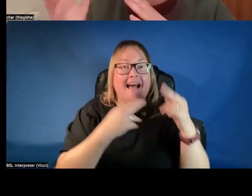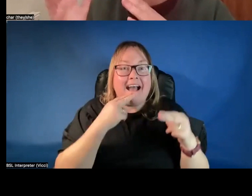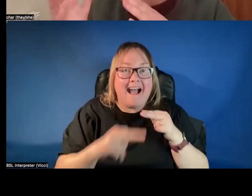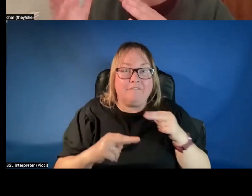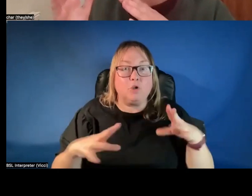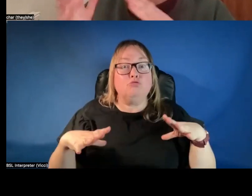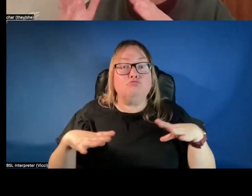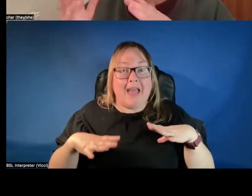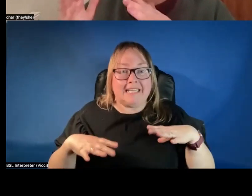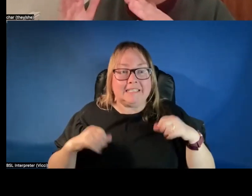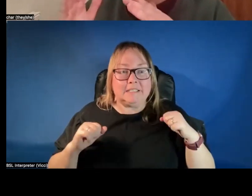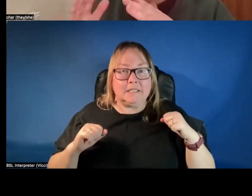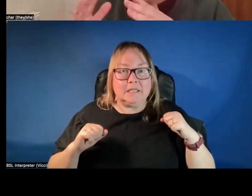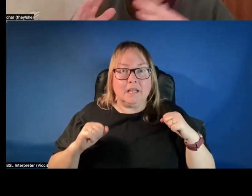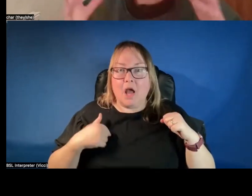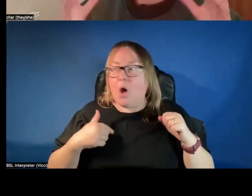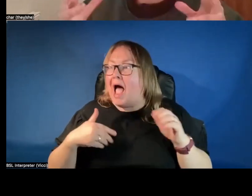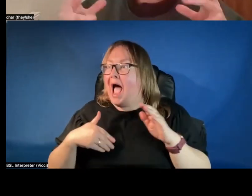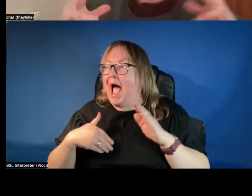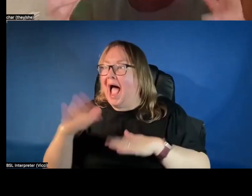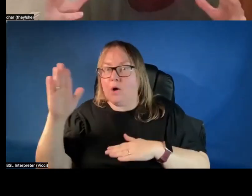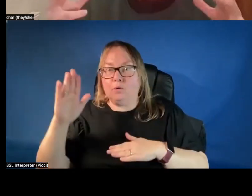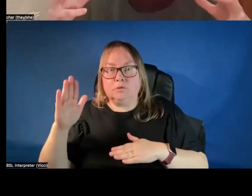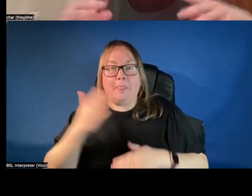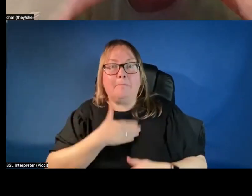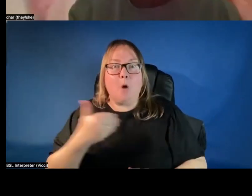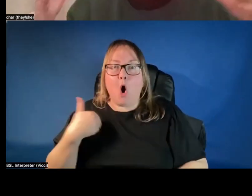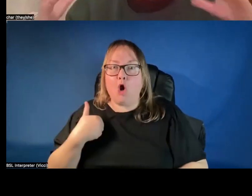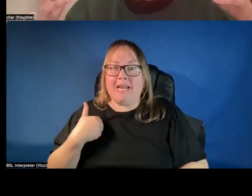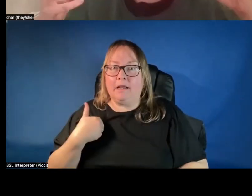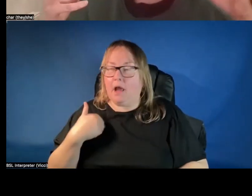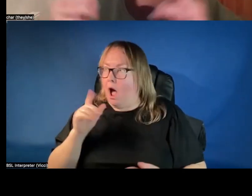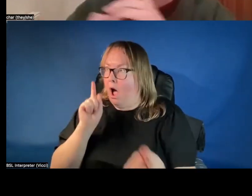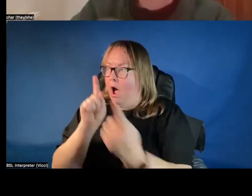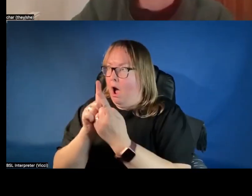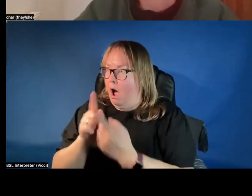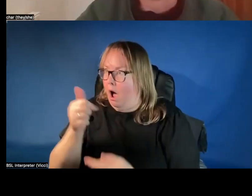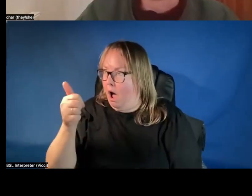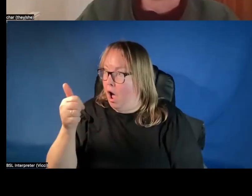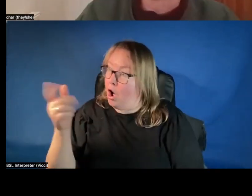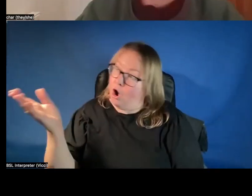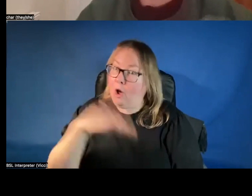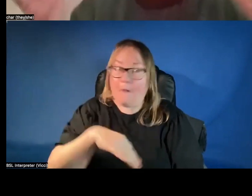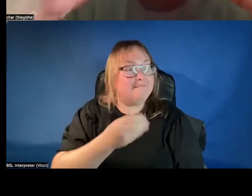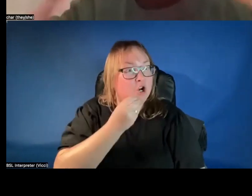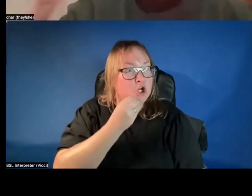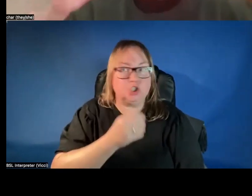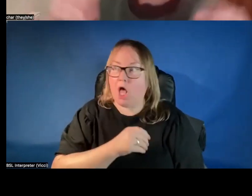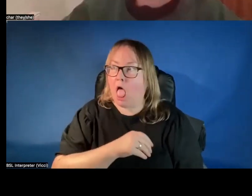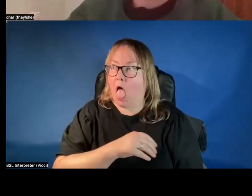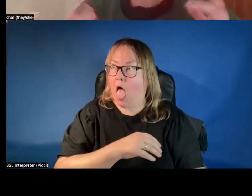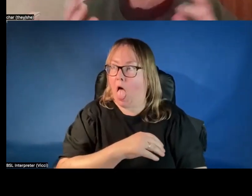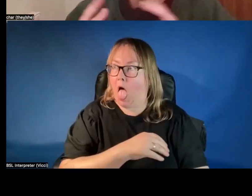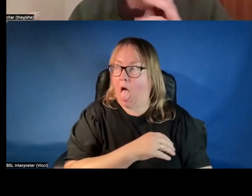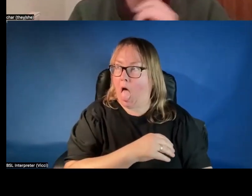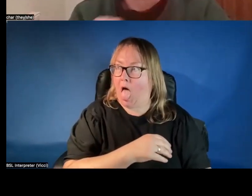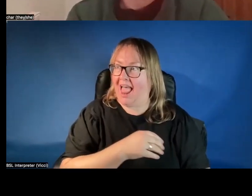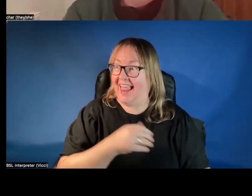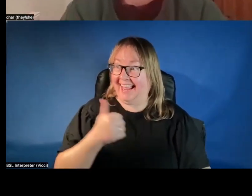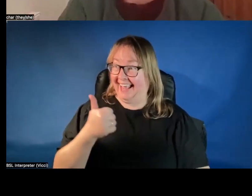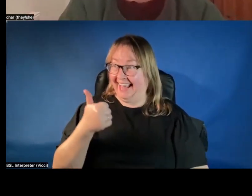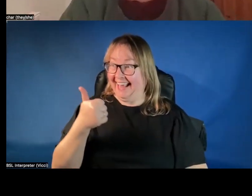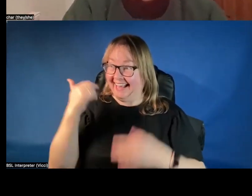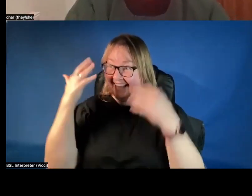the house and someone said, let's get lunch, I was like, oh my gosh, seeing a person, of course I must do it. And now I feel a bit buzzy and